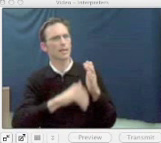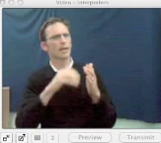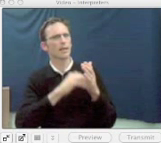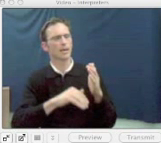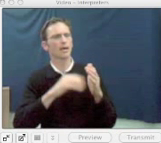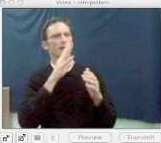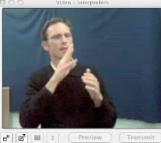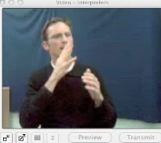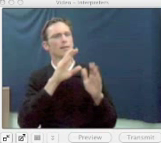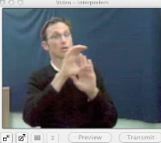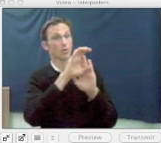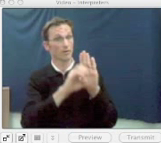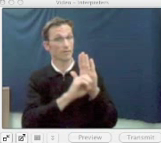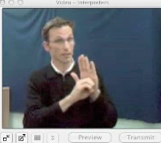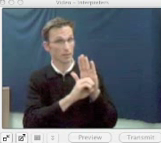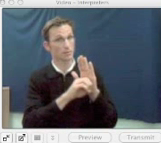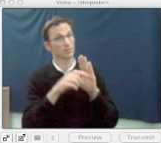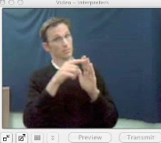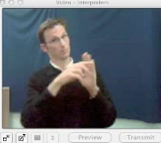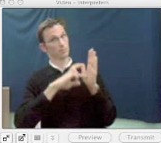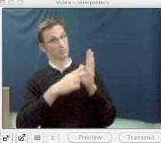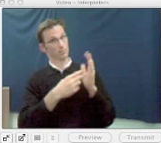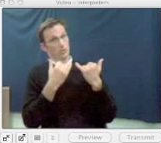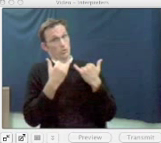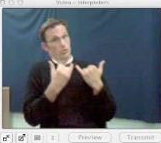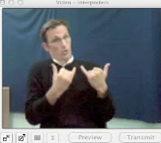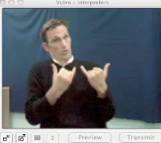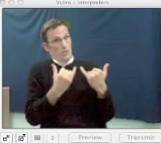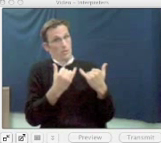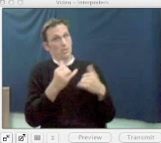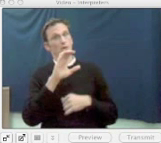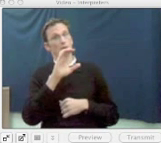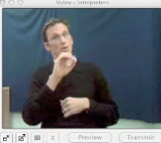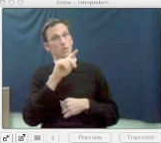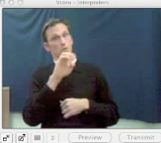the current RID code of professional conduct?